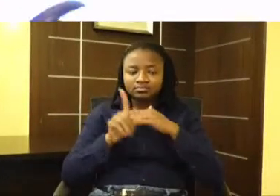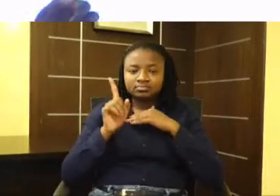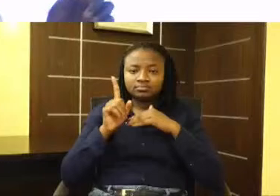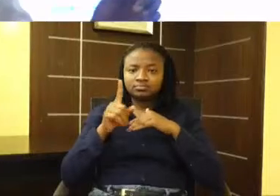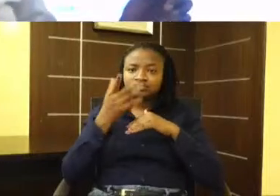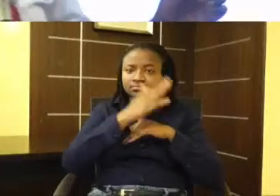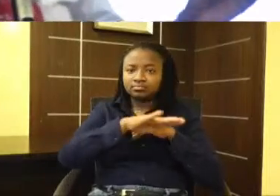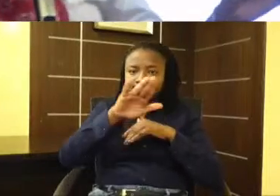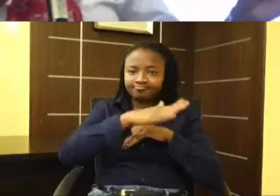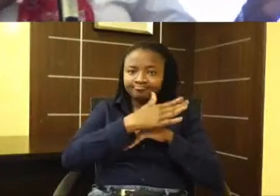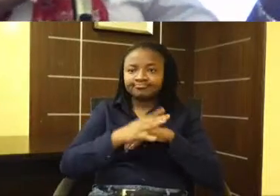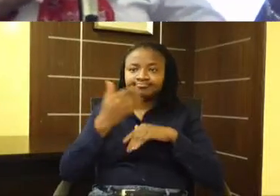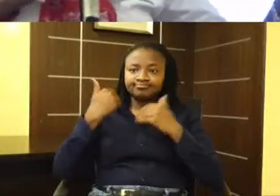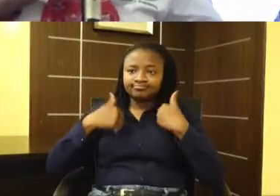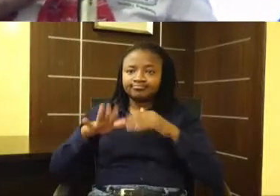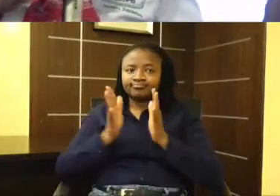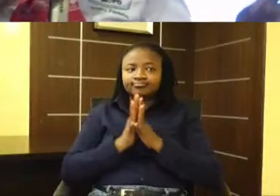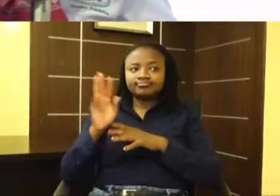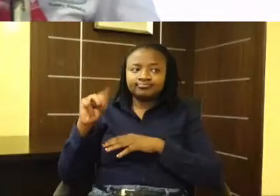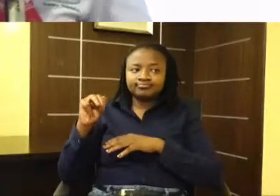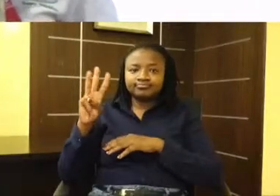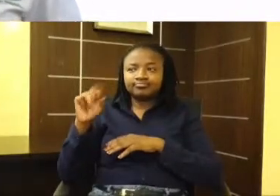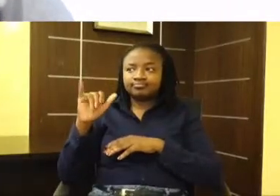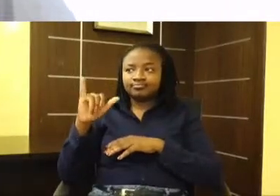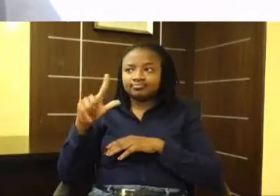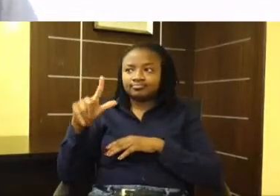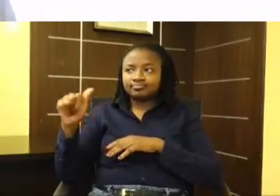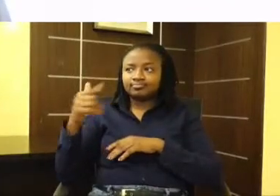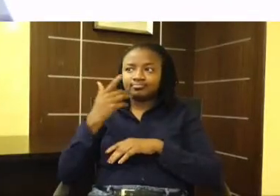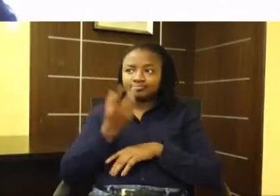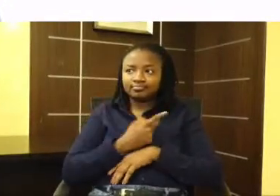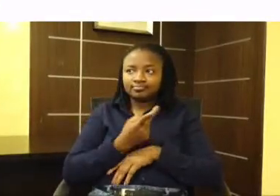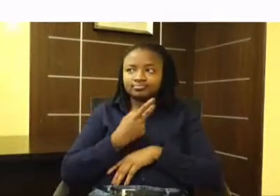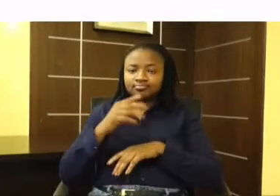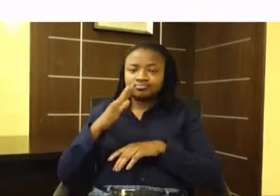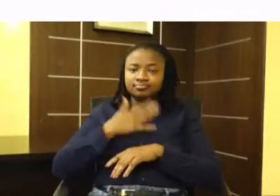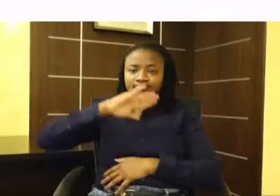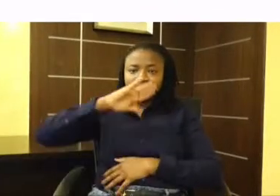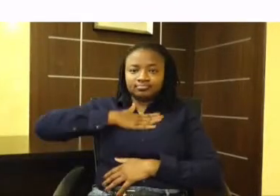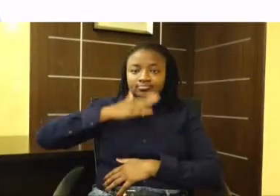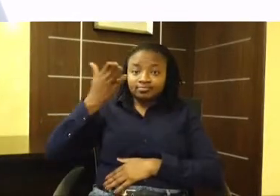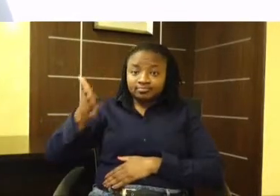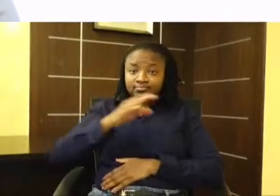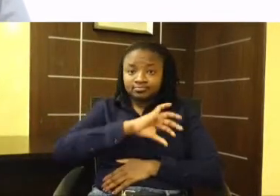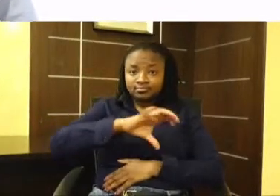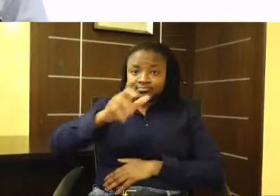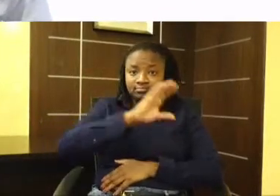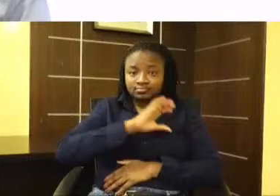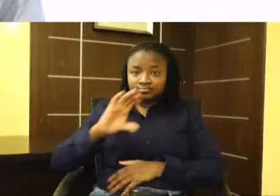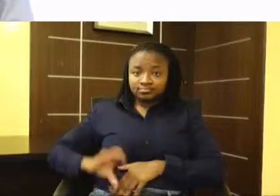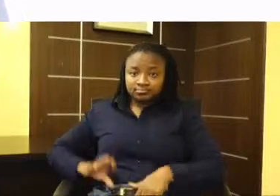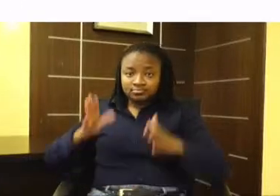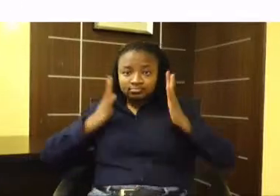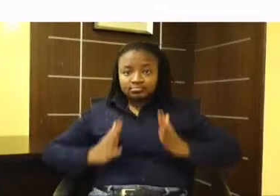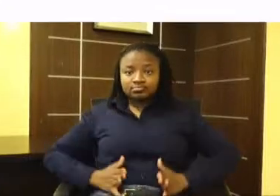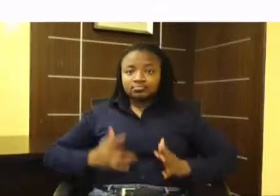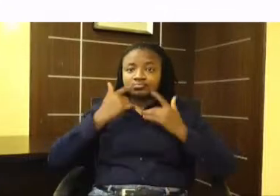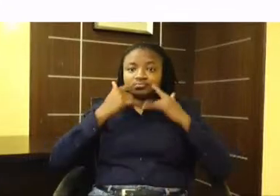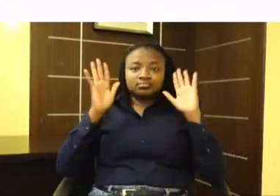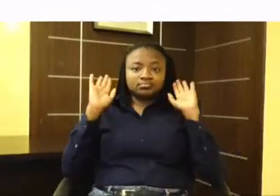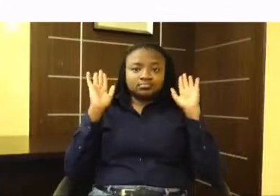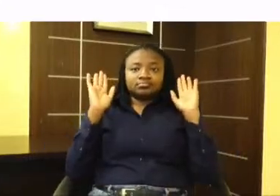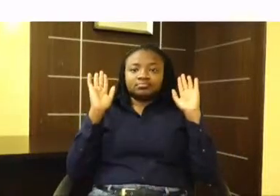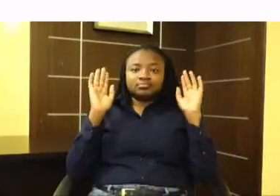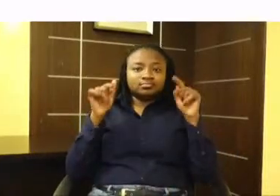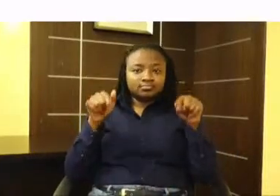were with Mwaila in Samburu. The county commissioner almost said this, you are not going to have